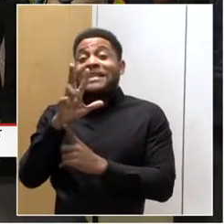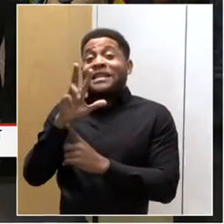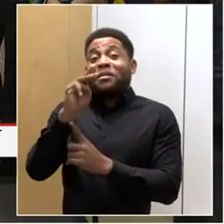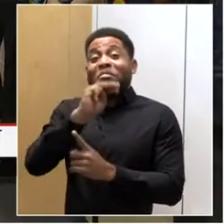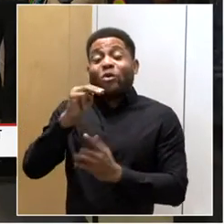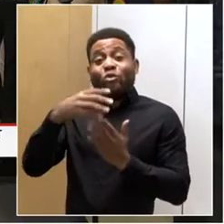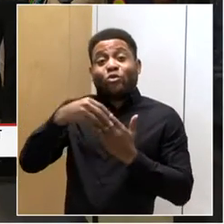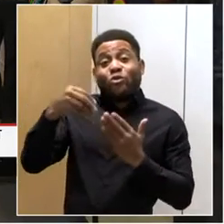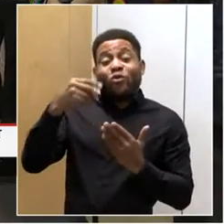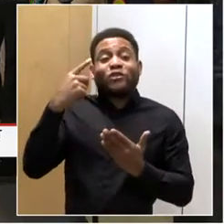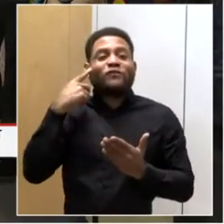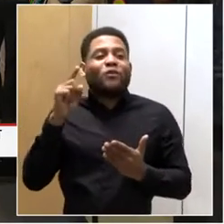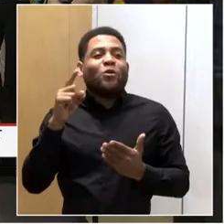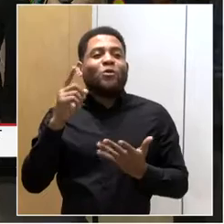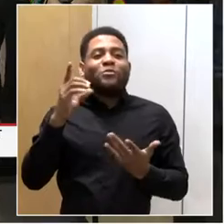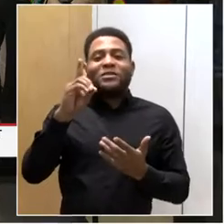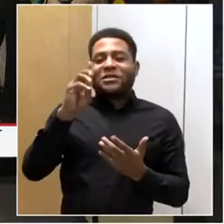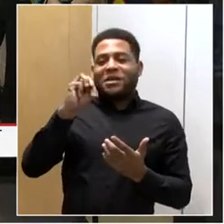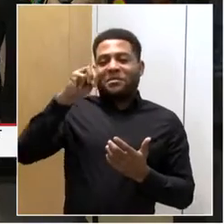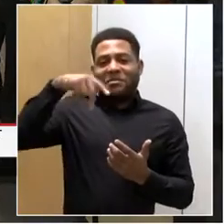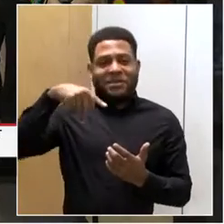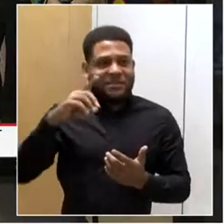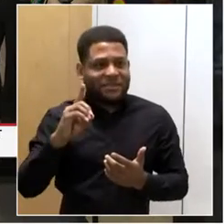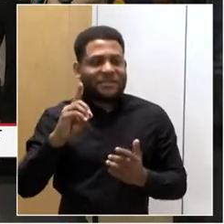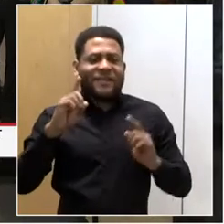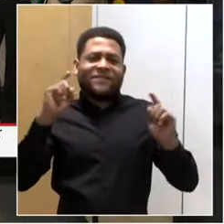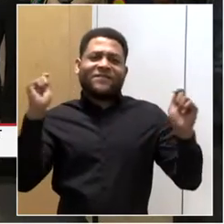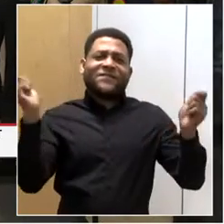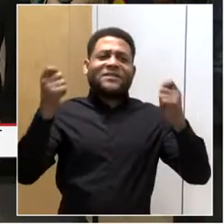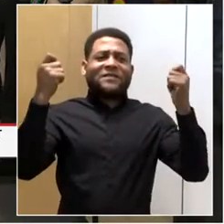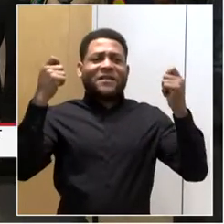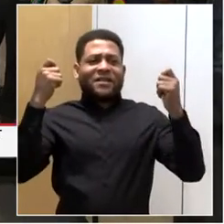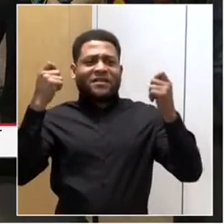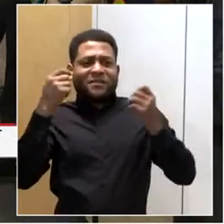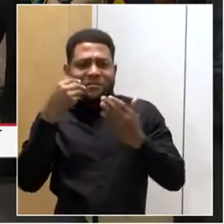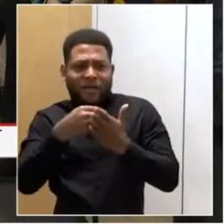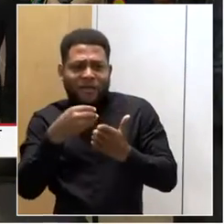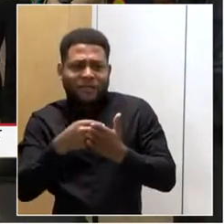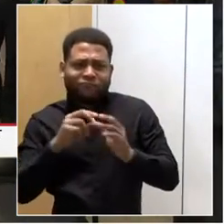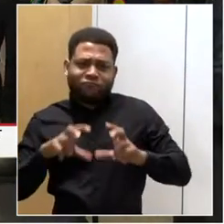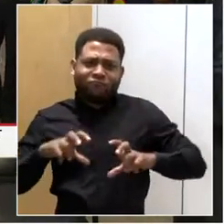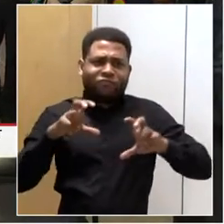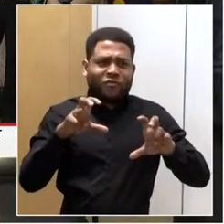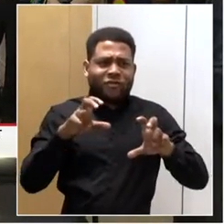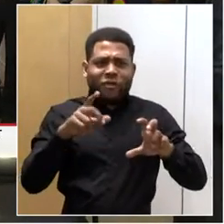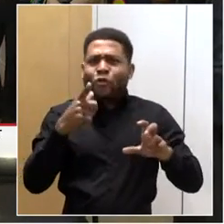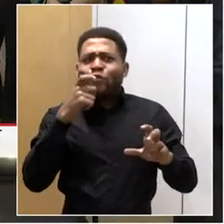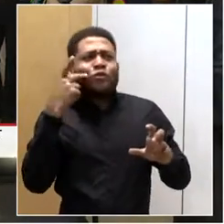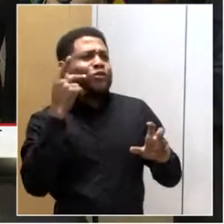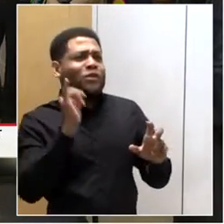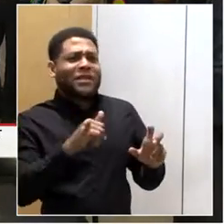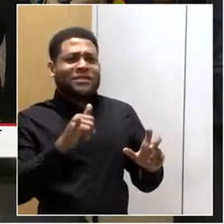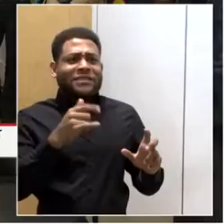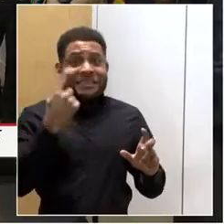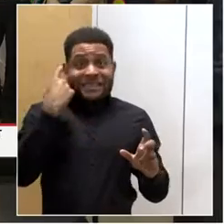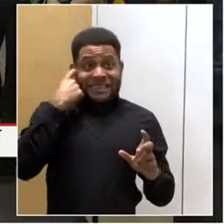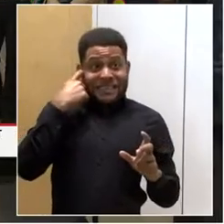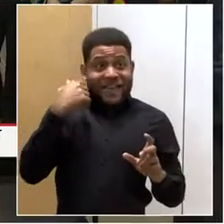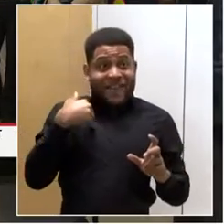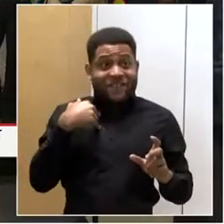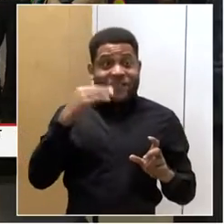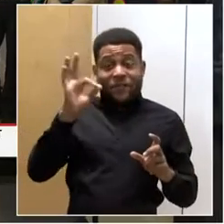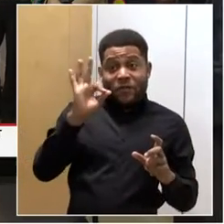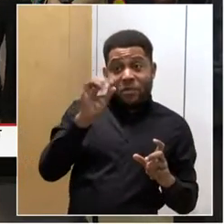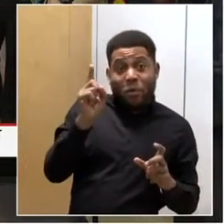we know is so important to bringing people downtown. Who saw that Formula One event in Washington, D.C.